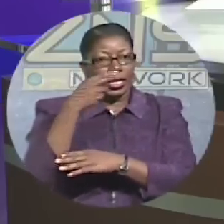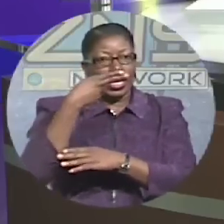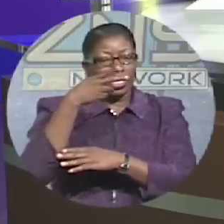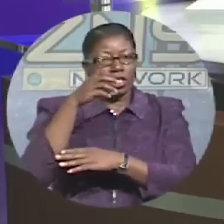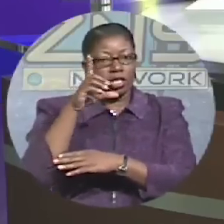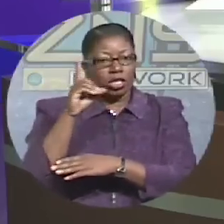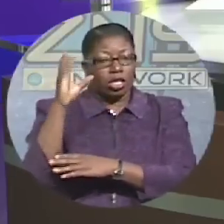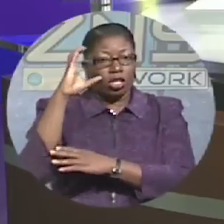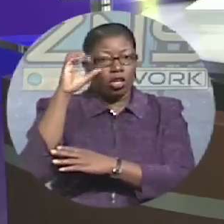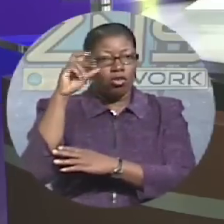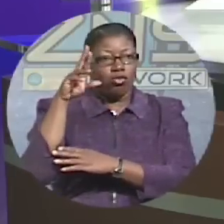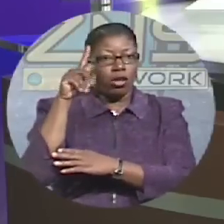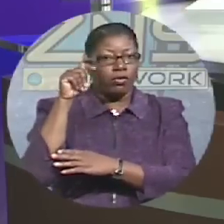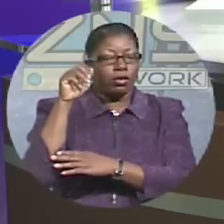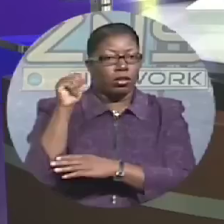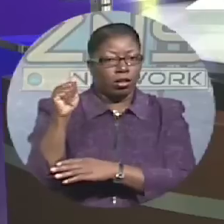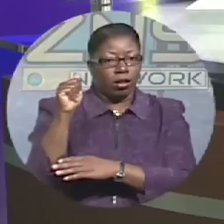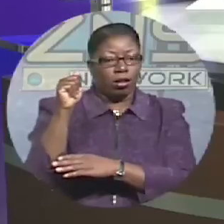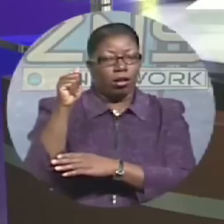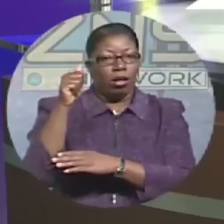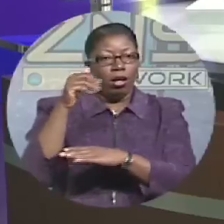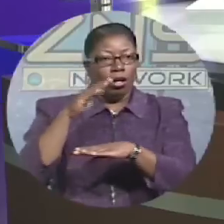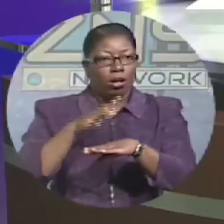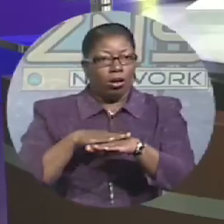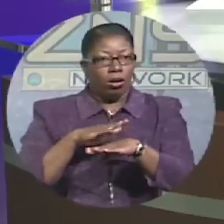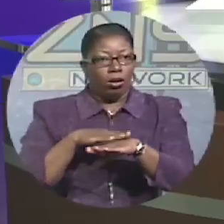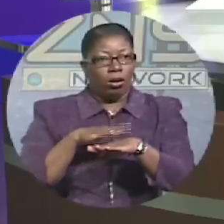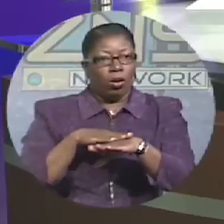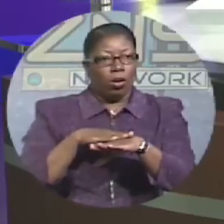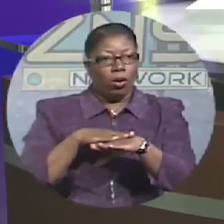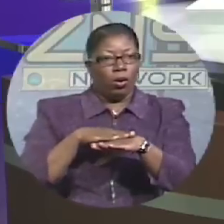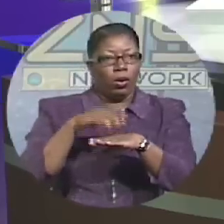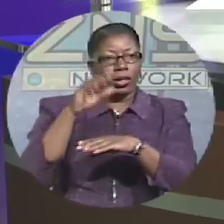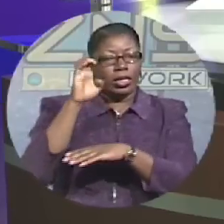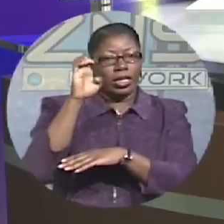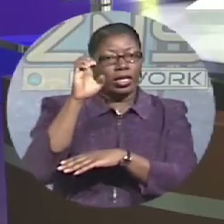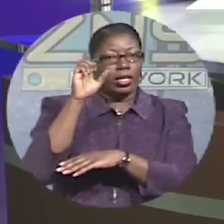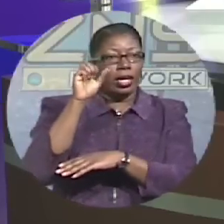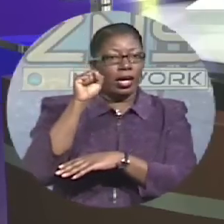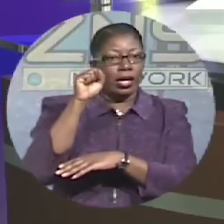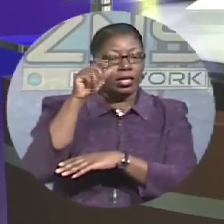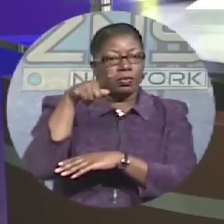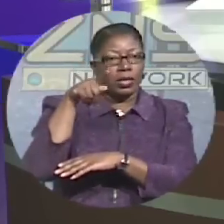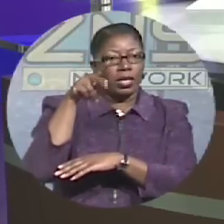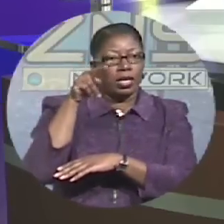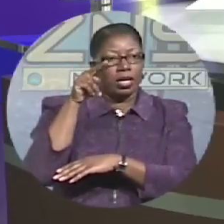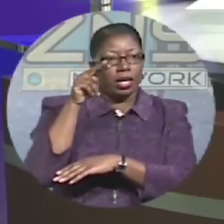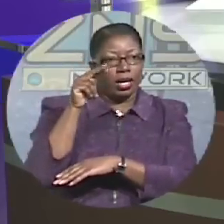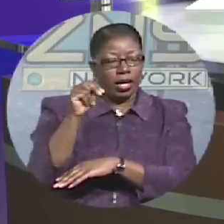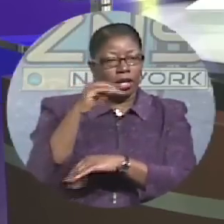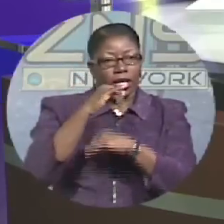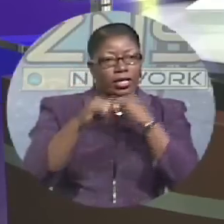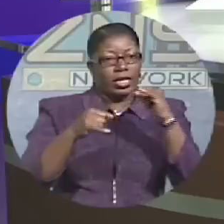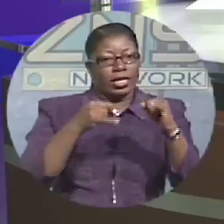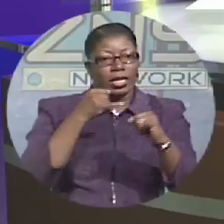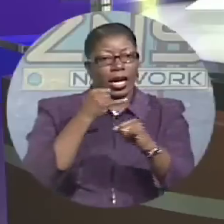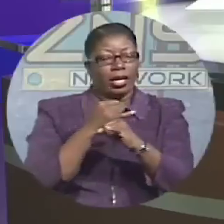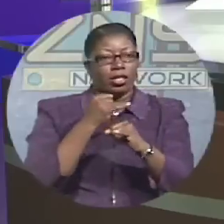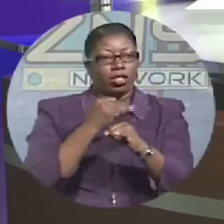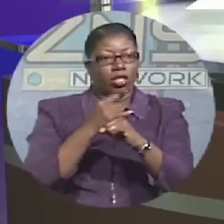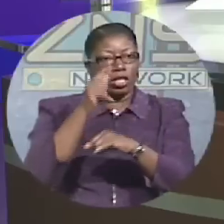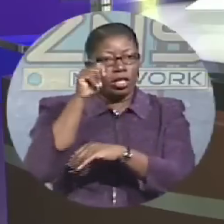CARIFTA broadcast for the 2003 championships to be fed and streamed on ESPN International's broadband platform and